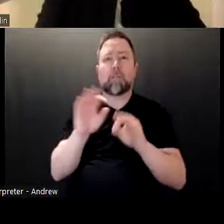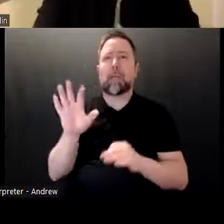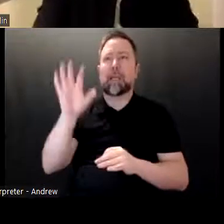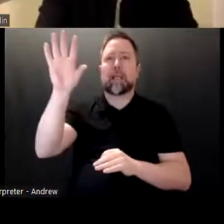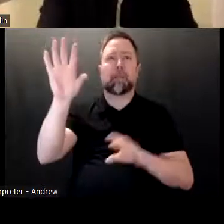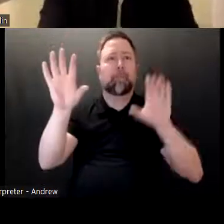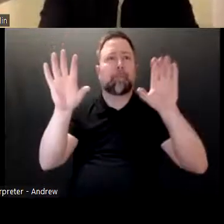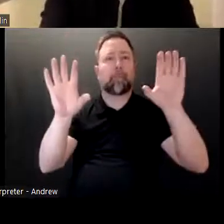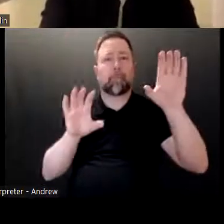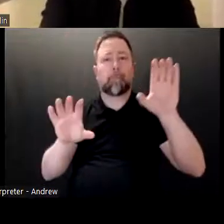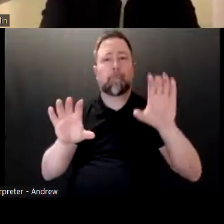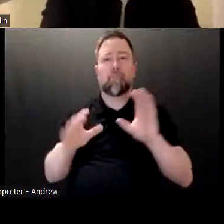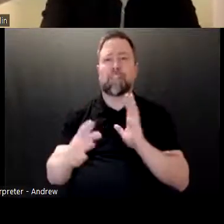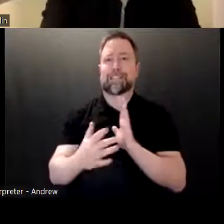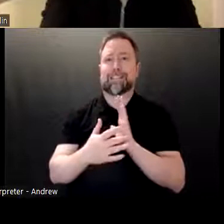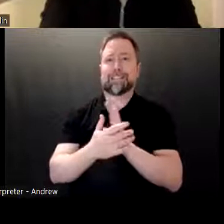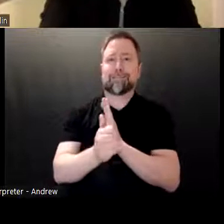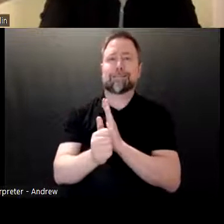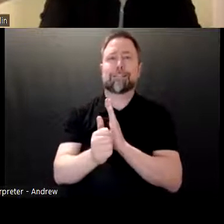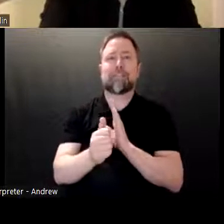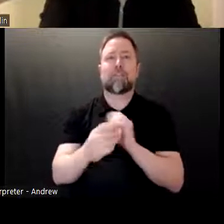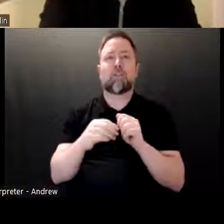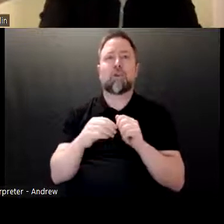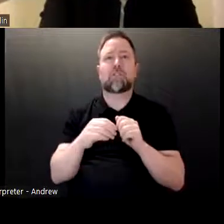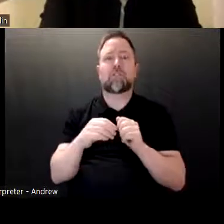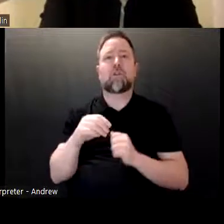So looking at some of those prints in the studio,